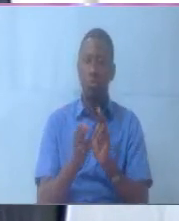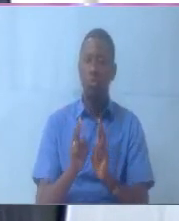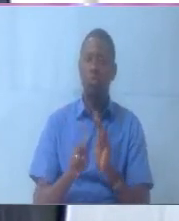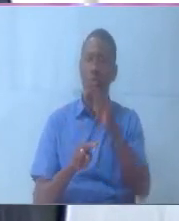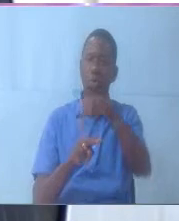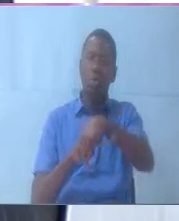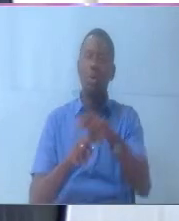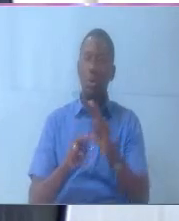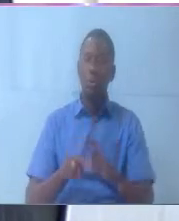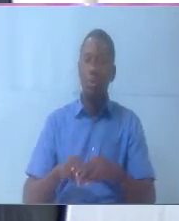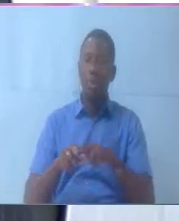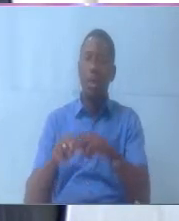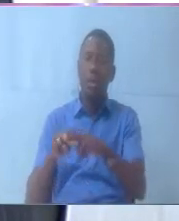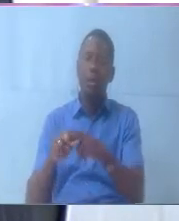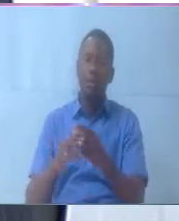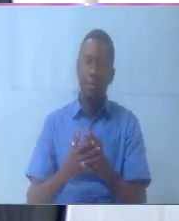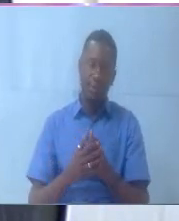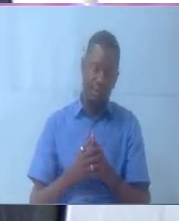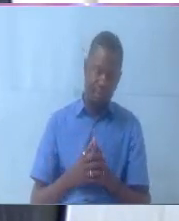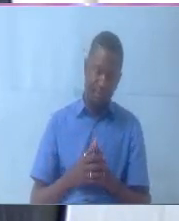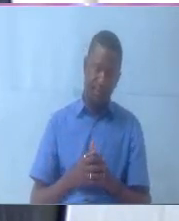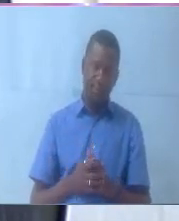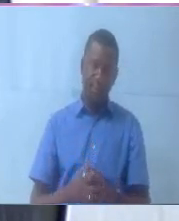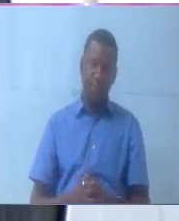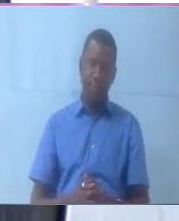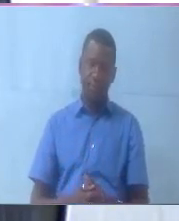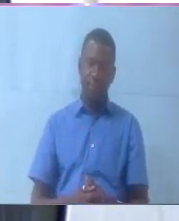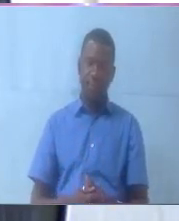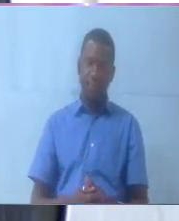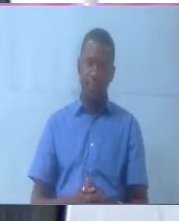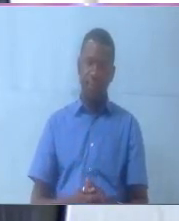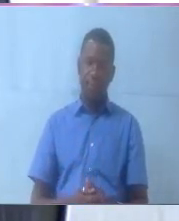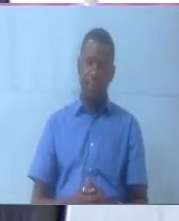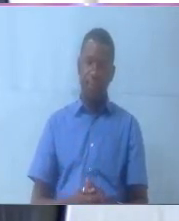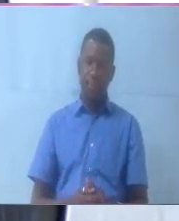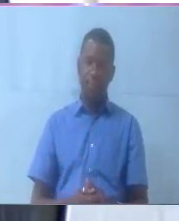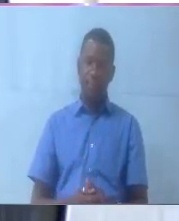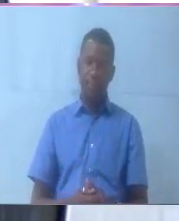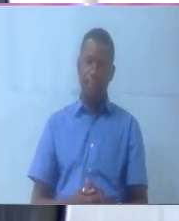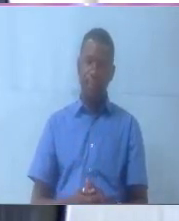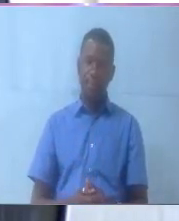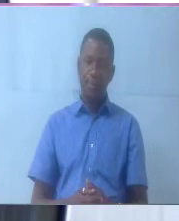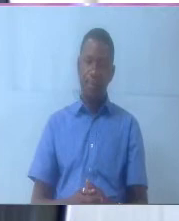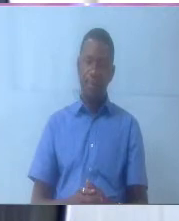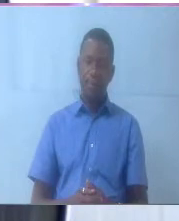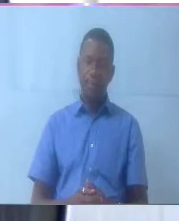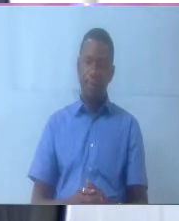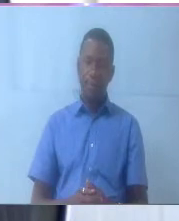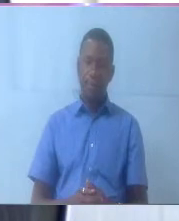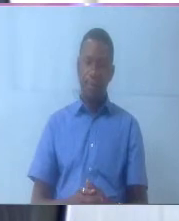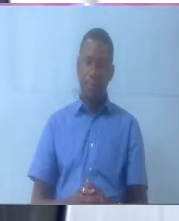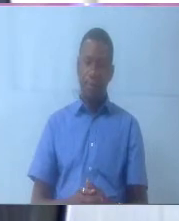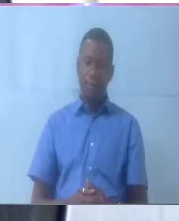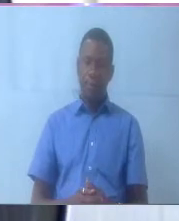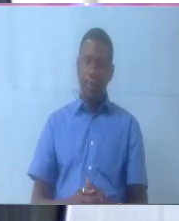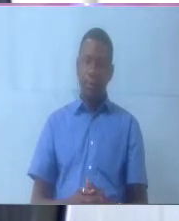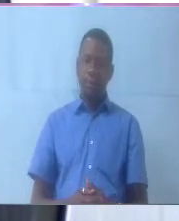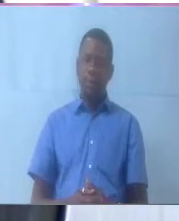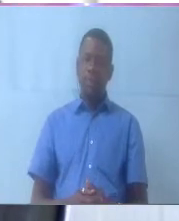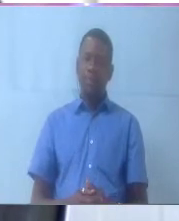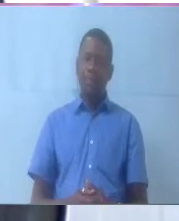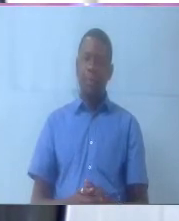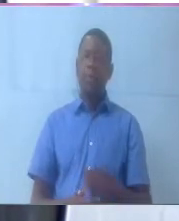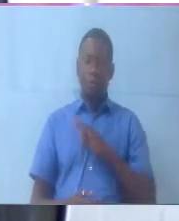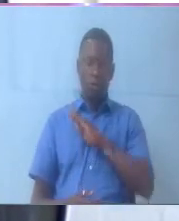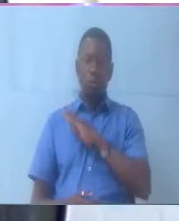ko anyanta tarla jele nim President be bola Banjul pour kata o tamola. And he will also tell the President